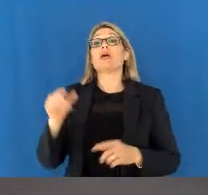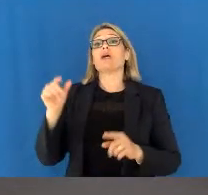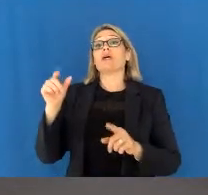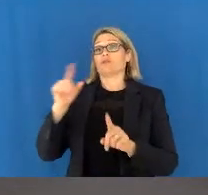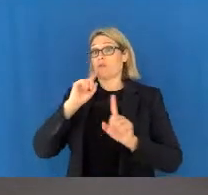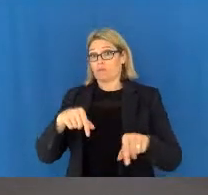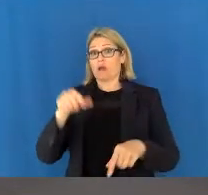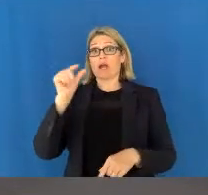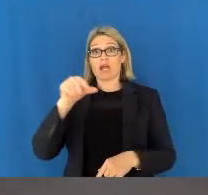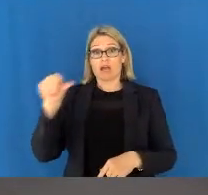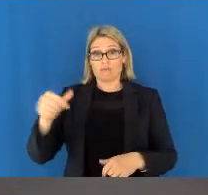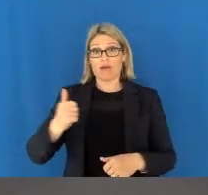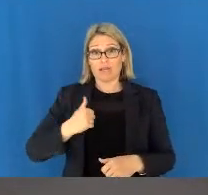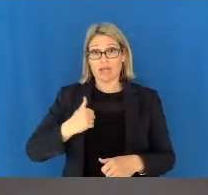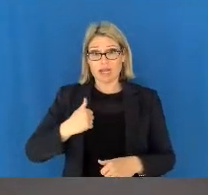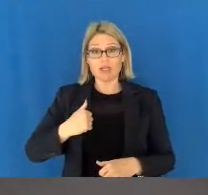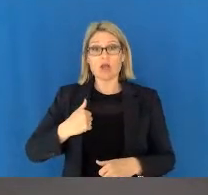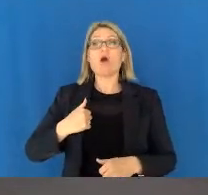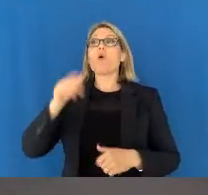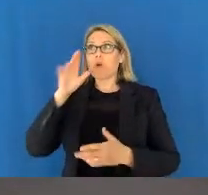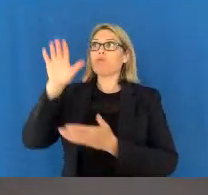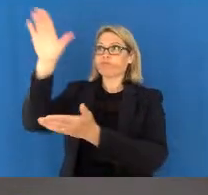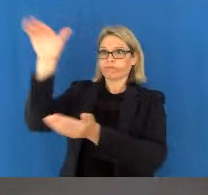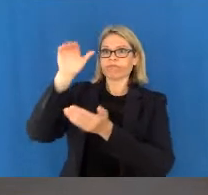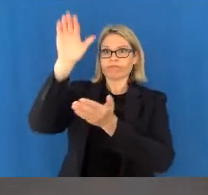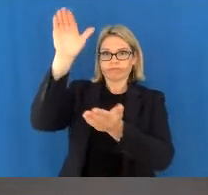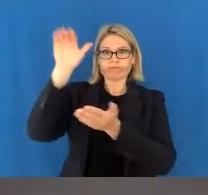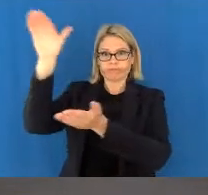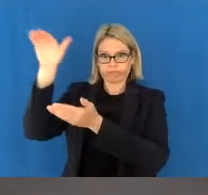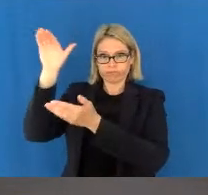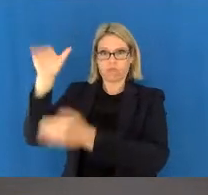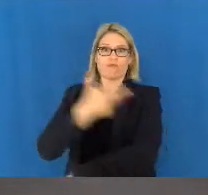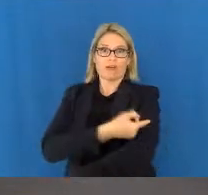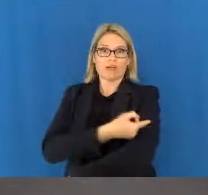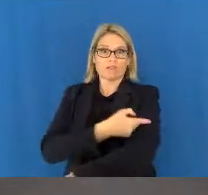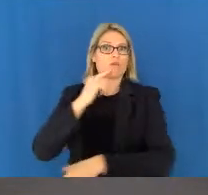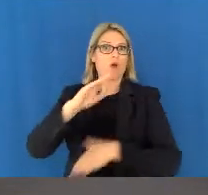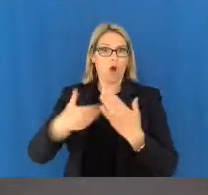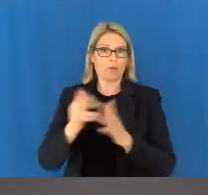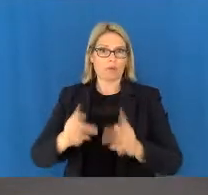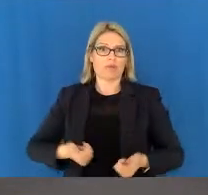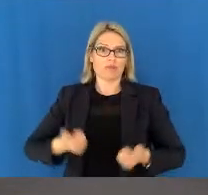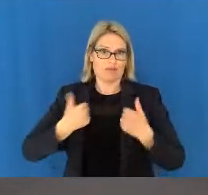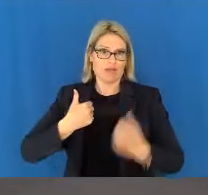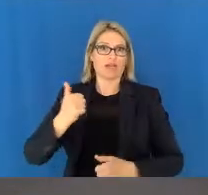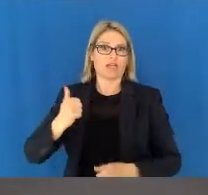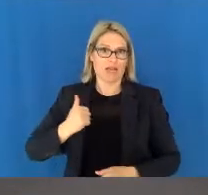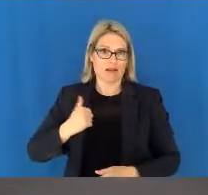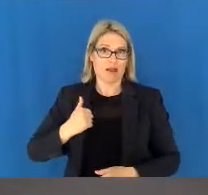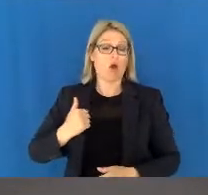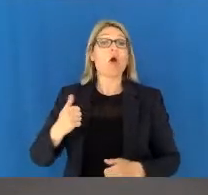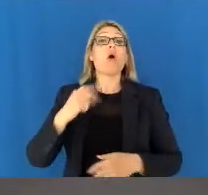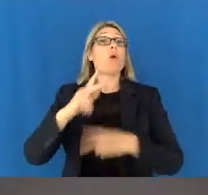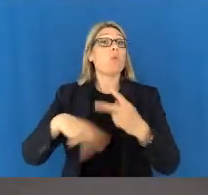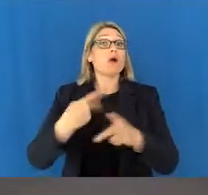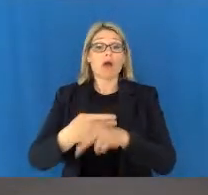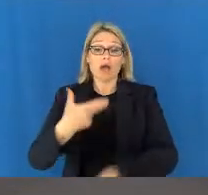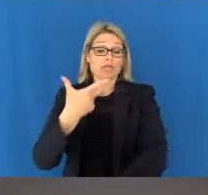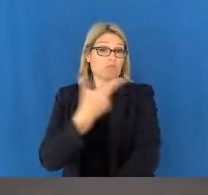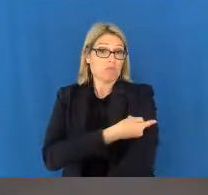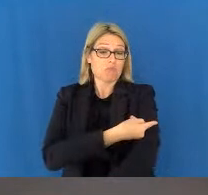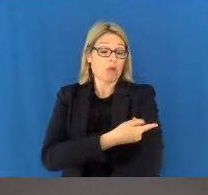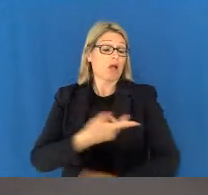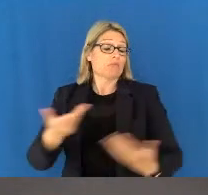working on securing all the vaccines that we need for Canadians, and the decisions around which type of second dose people will be offered